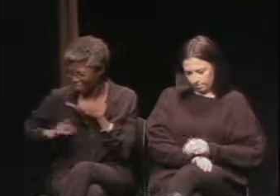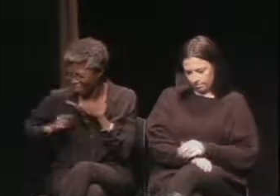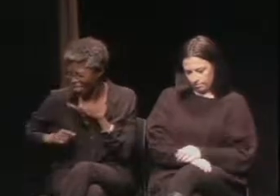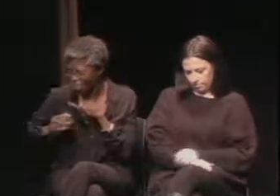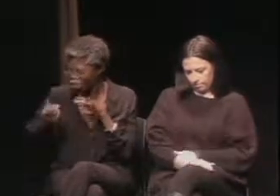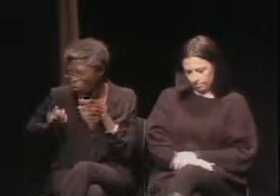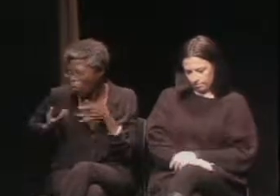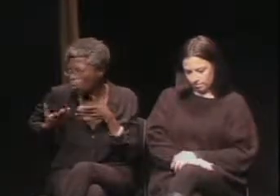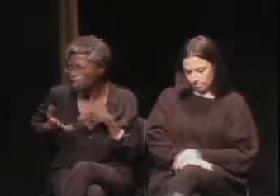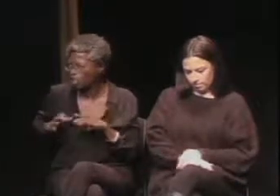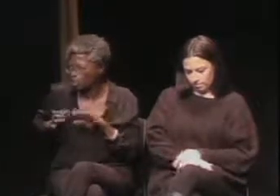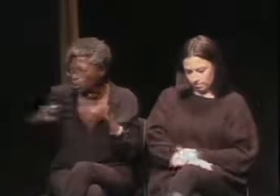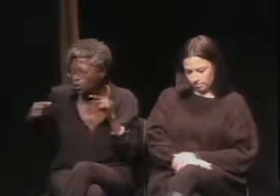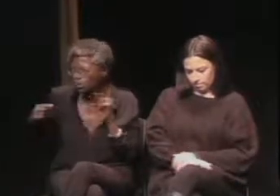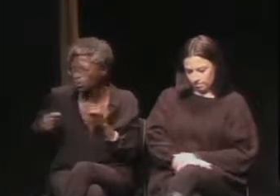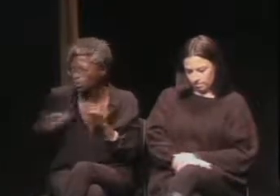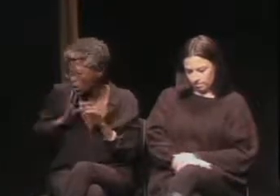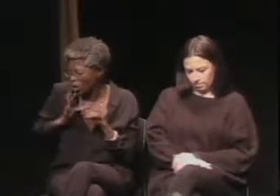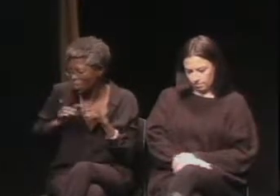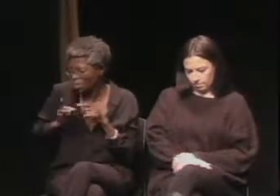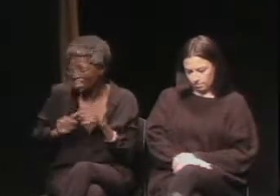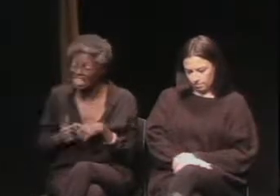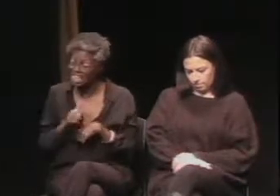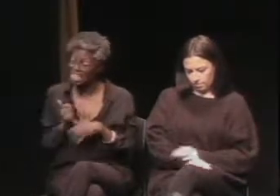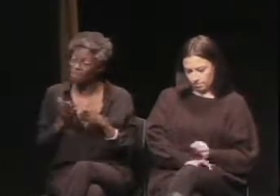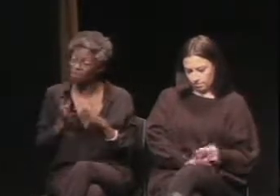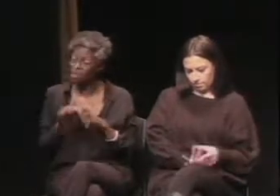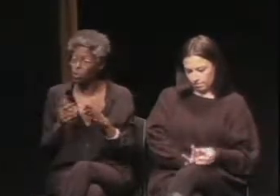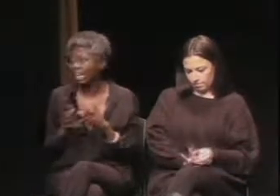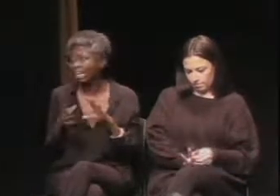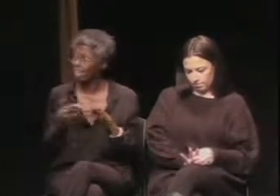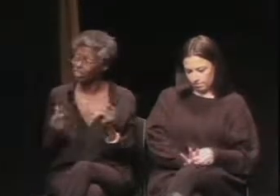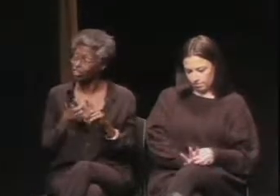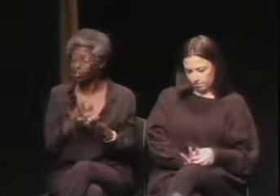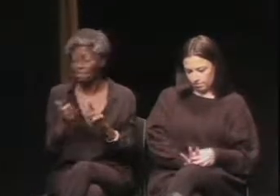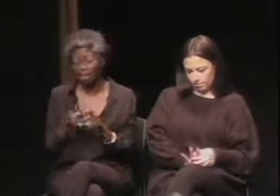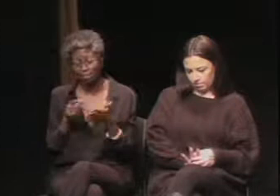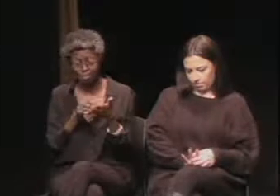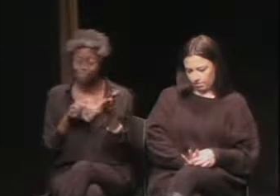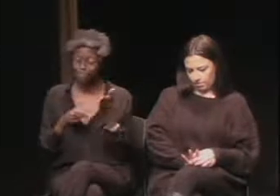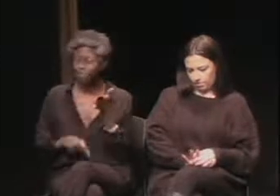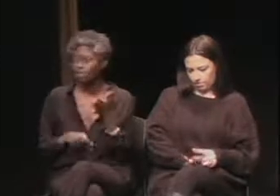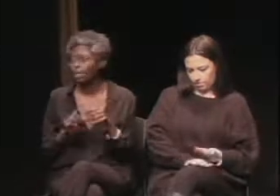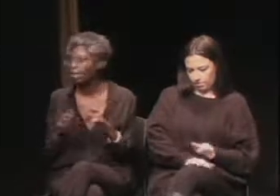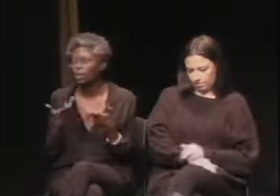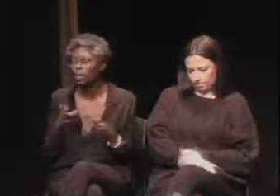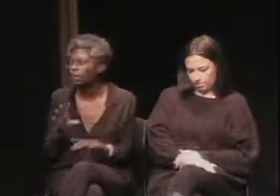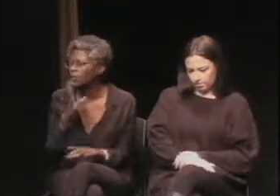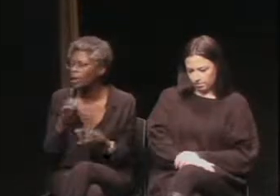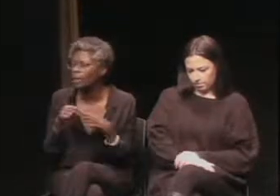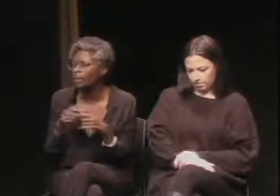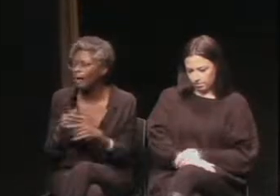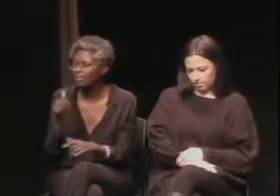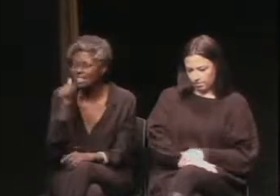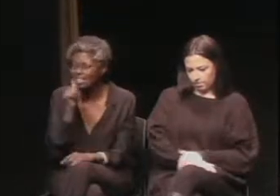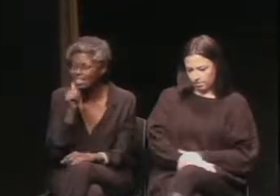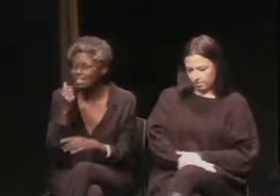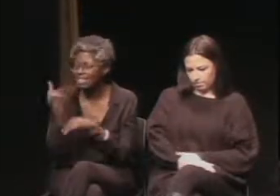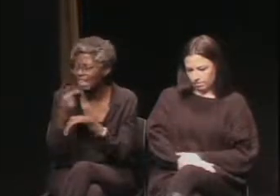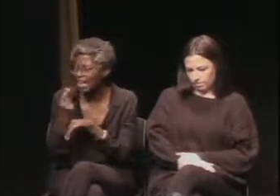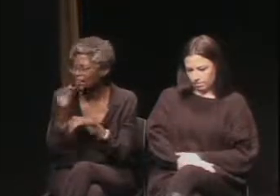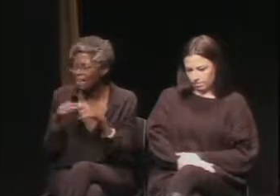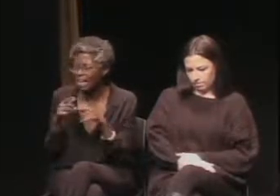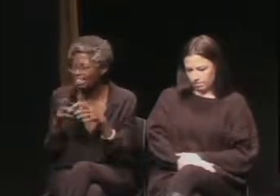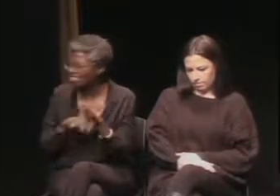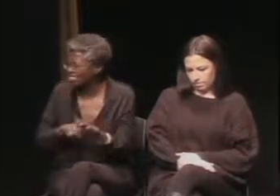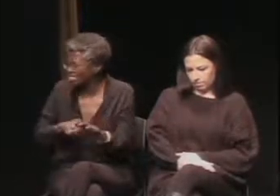like to give listicles and say, these are 10 ways that you can heal yourself, yeah. right? And yeah. wrap it up in a neat bow, but we don't want to talk about the days you can't drag yourself out of bed